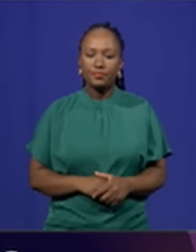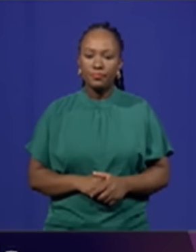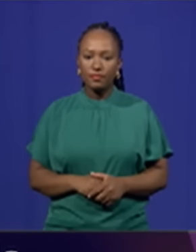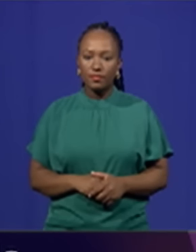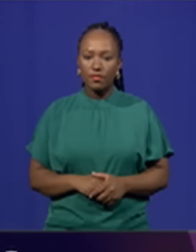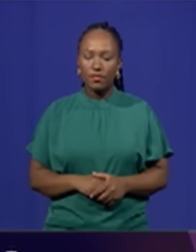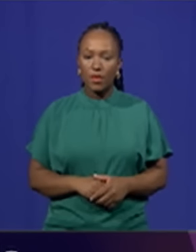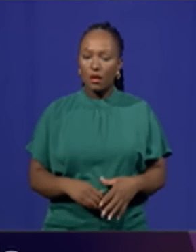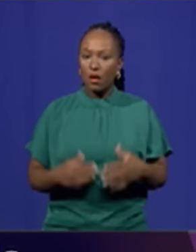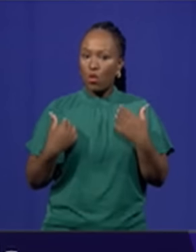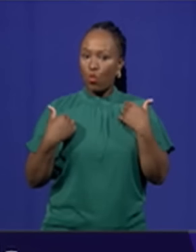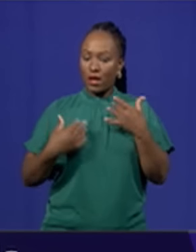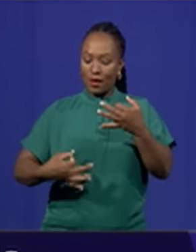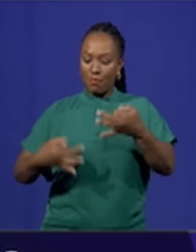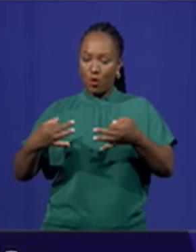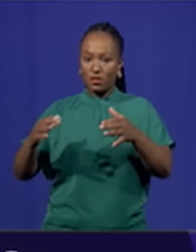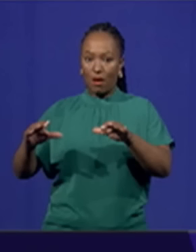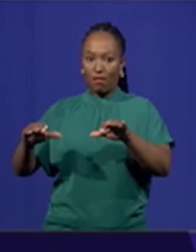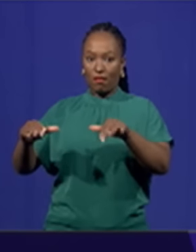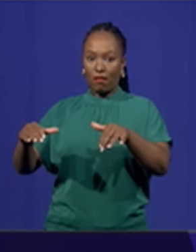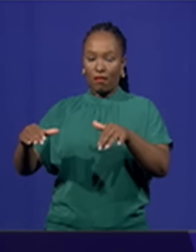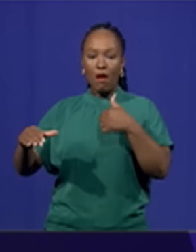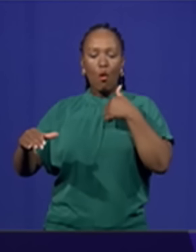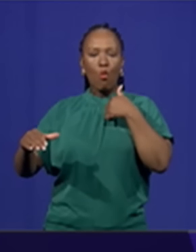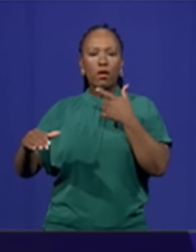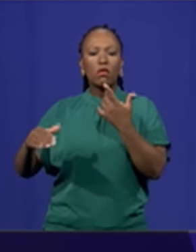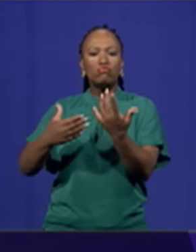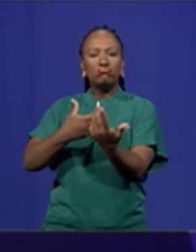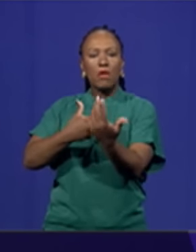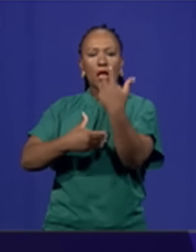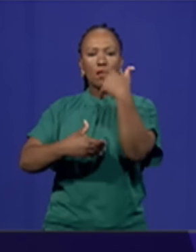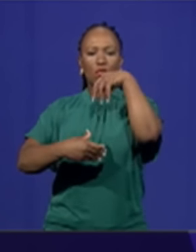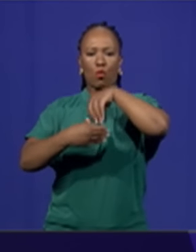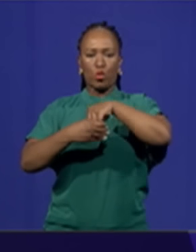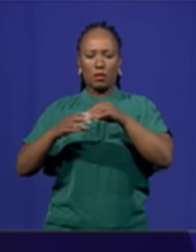of inclusion, not division.